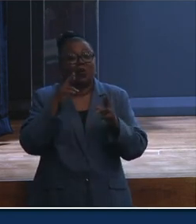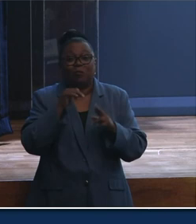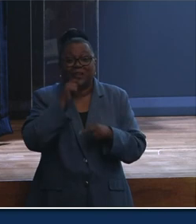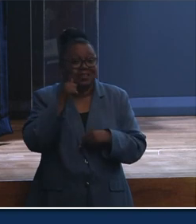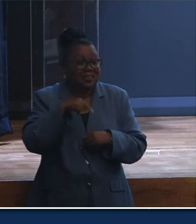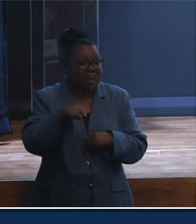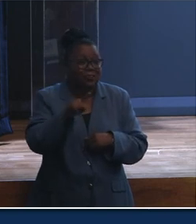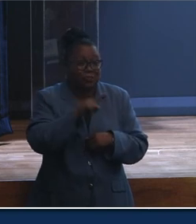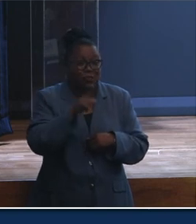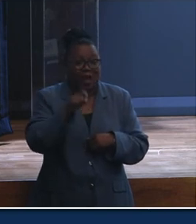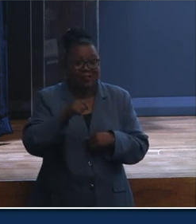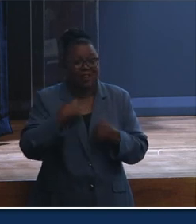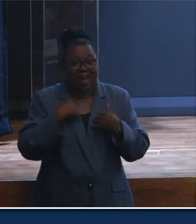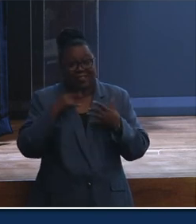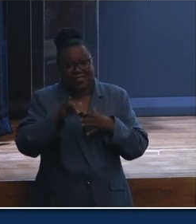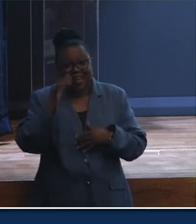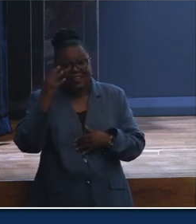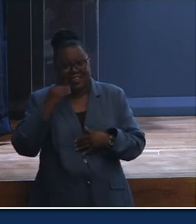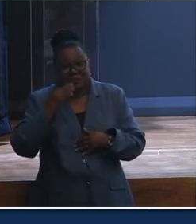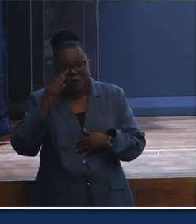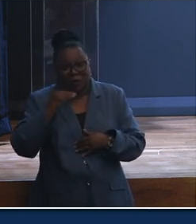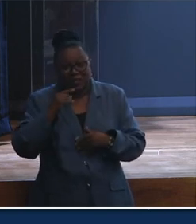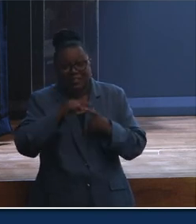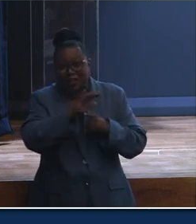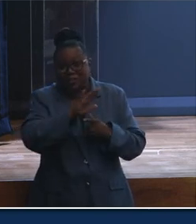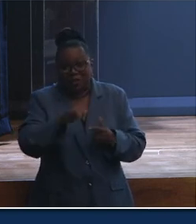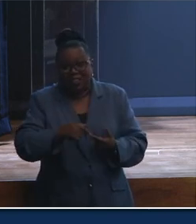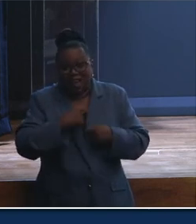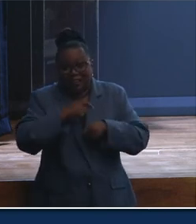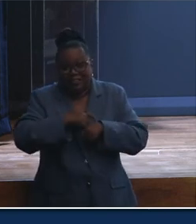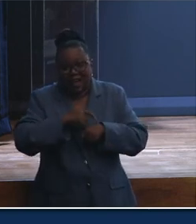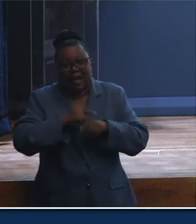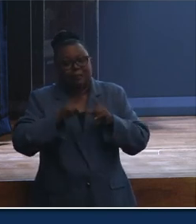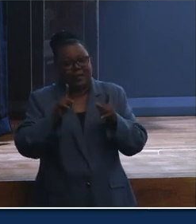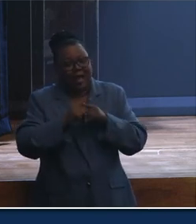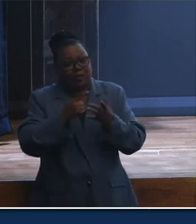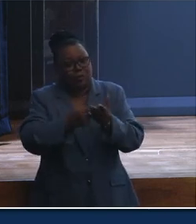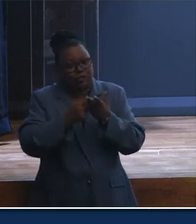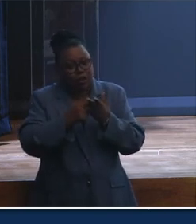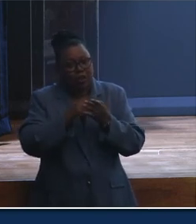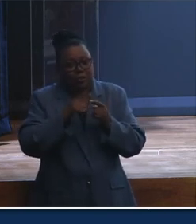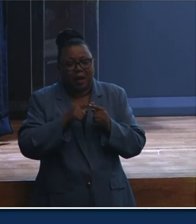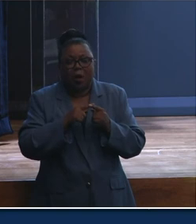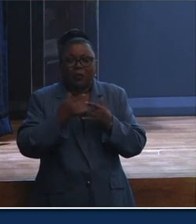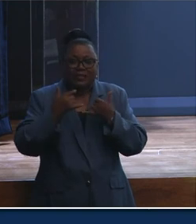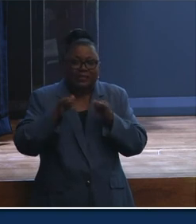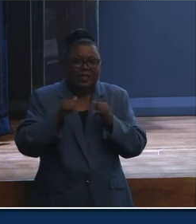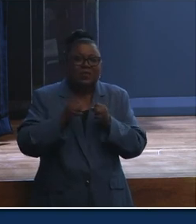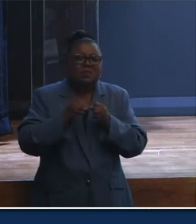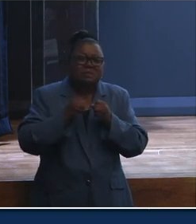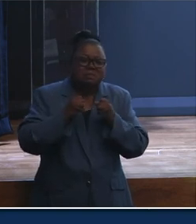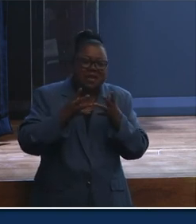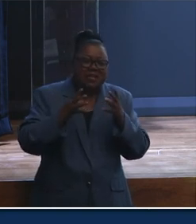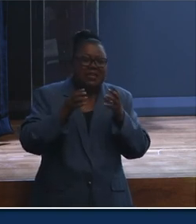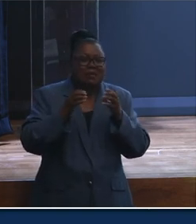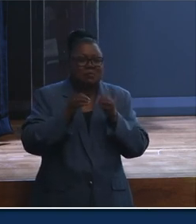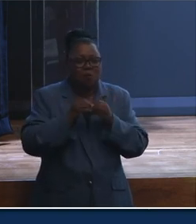that none of you have to have that experience in your lifetime. But as we talked about, there's still many